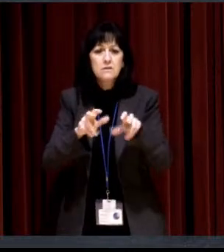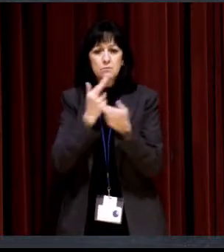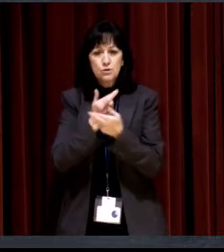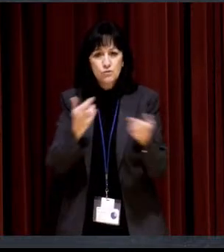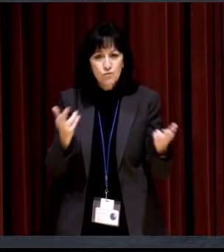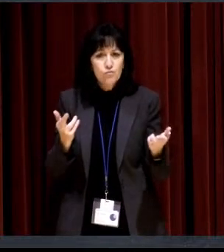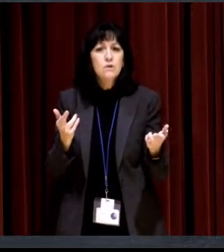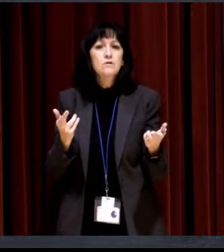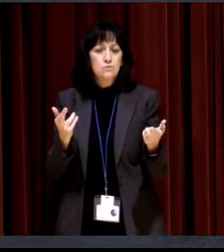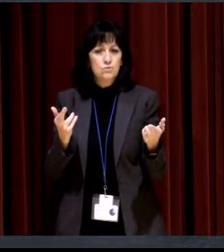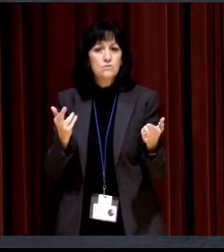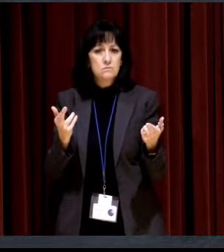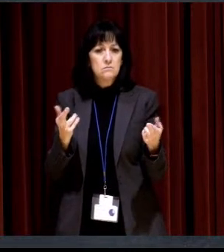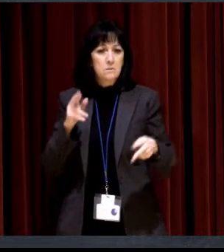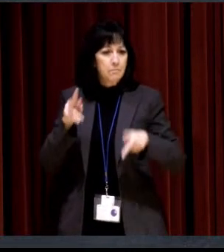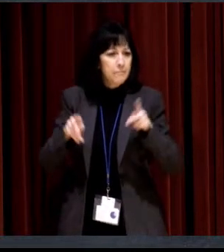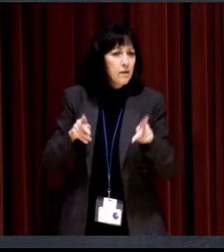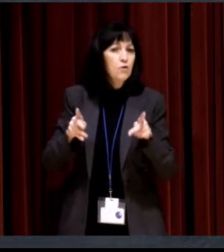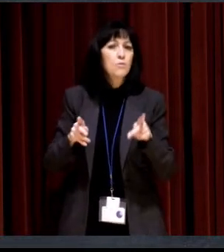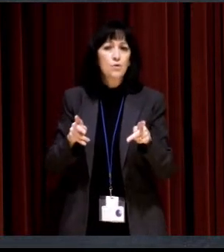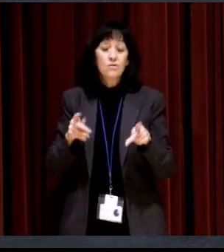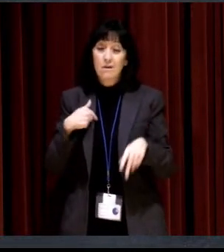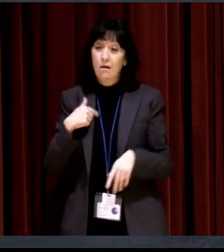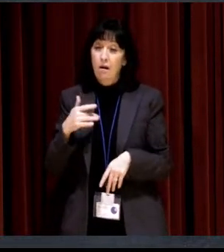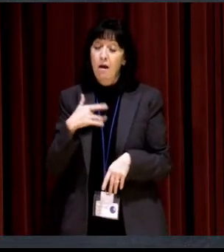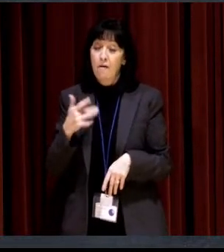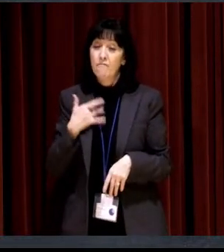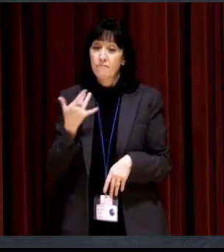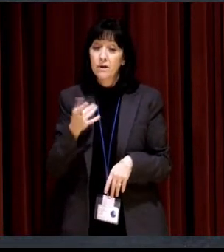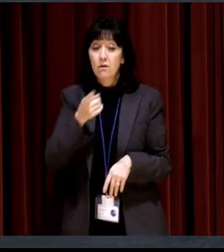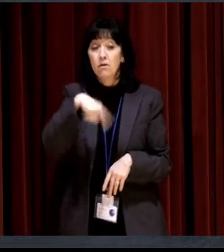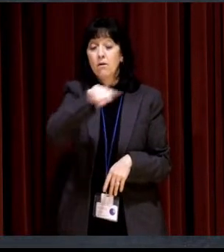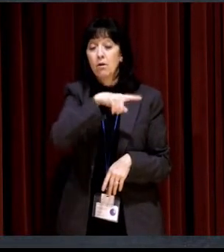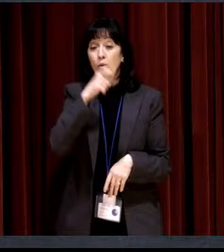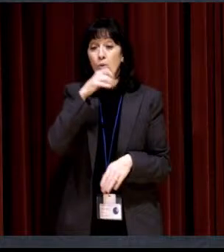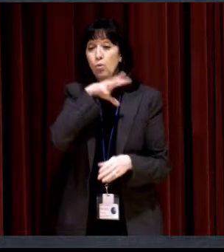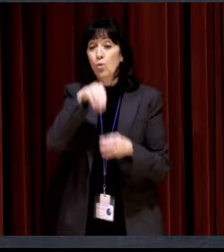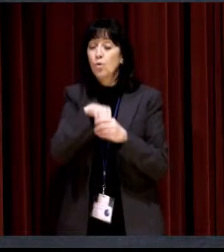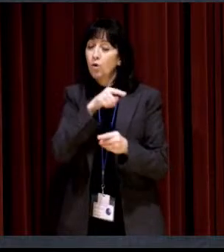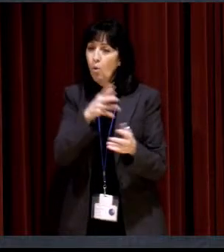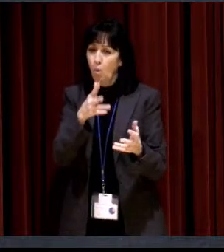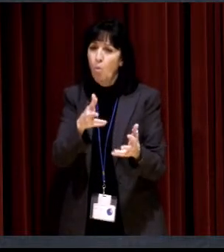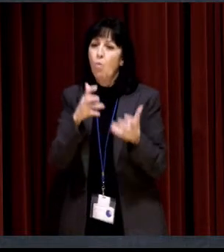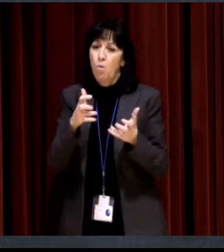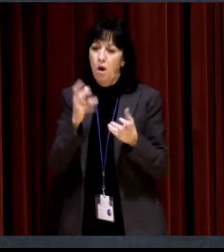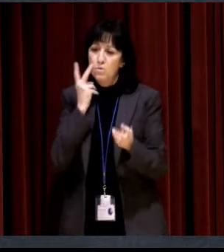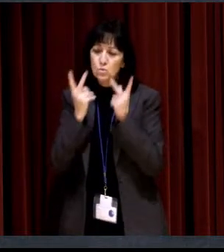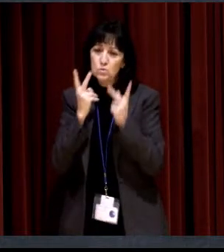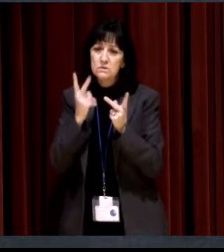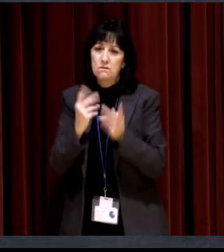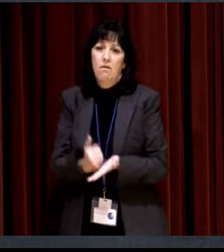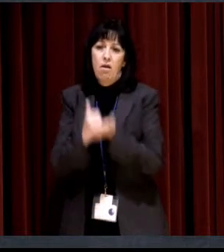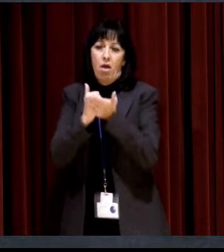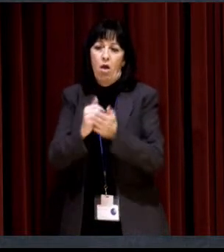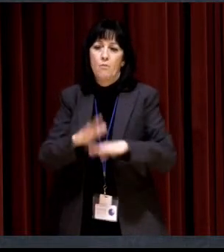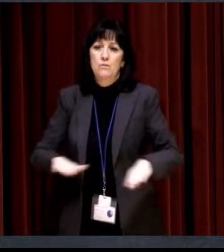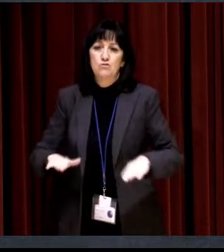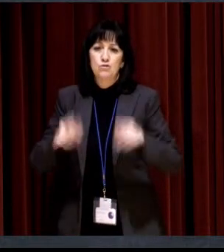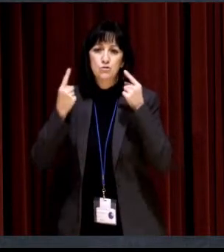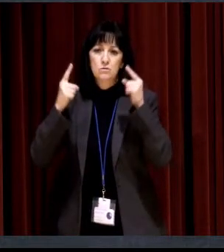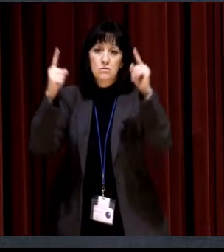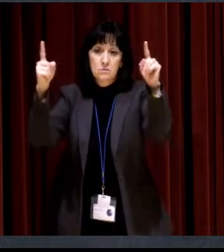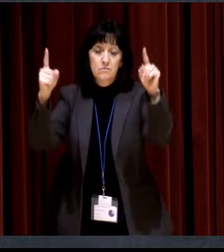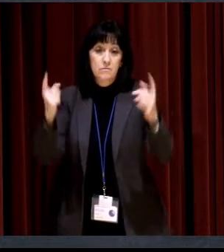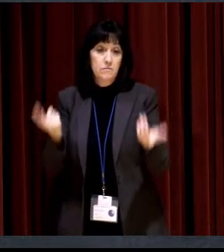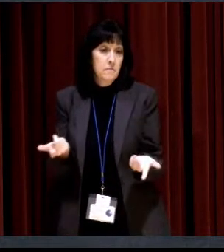has the right intention to want to help these children, and that hopefully they'll see this. And I think I'll have to ask